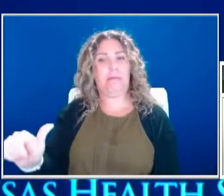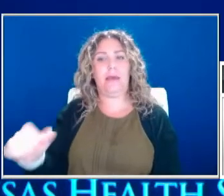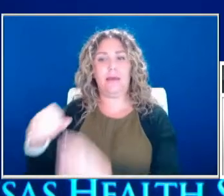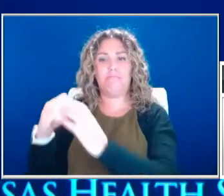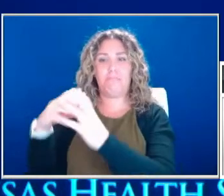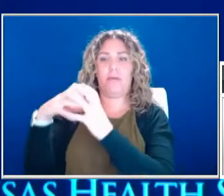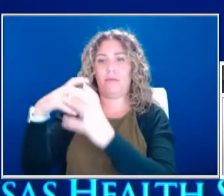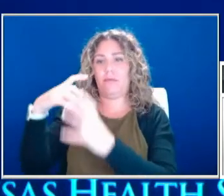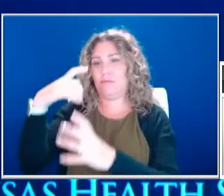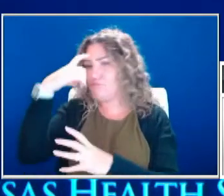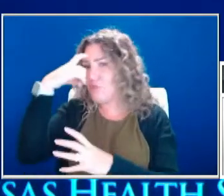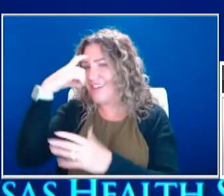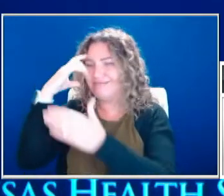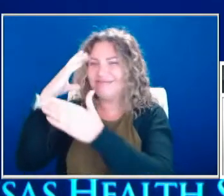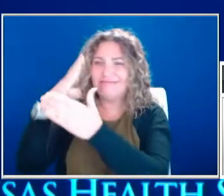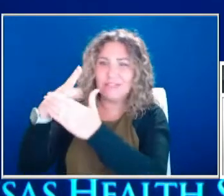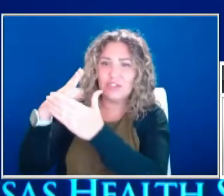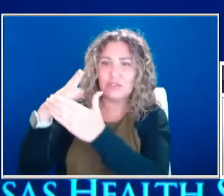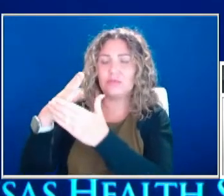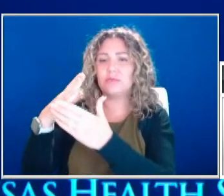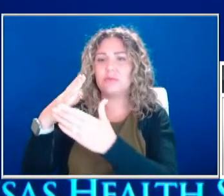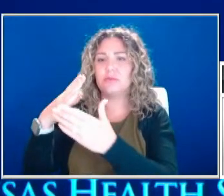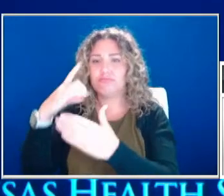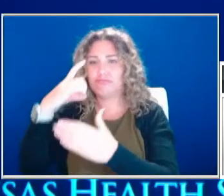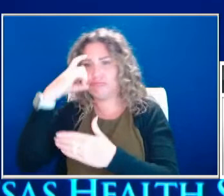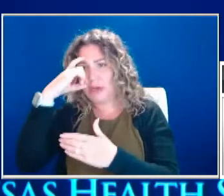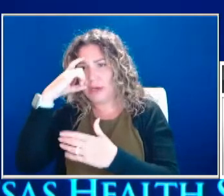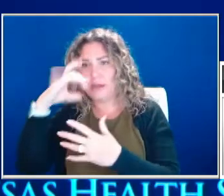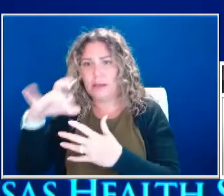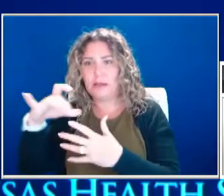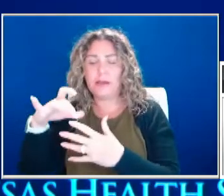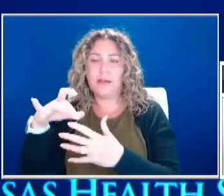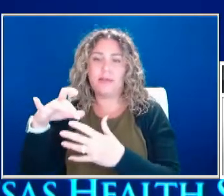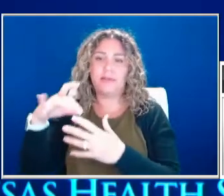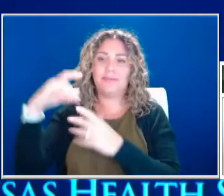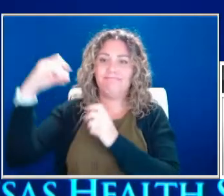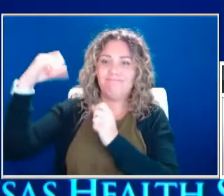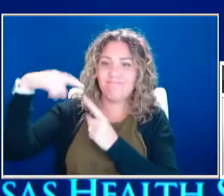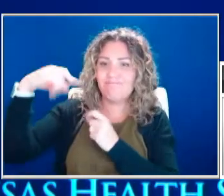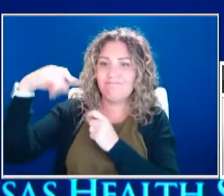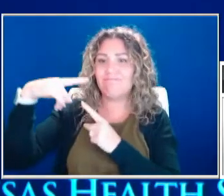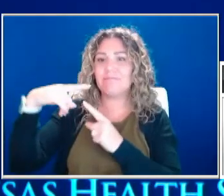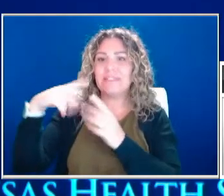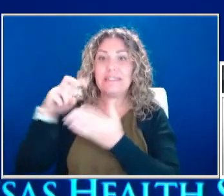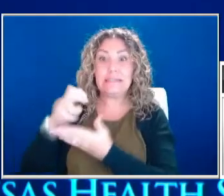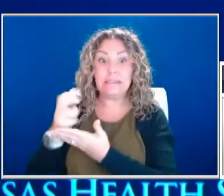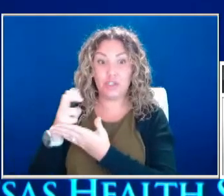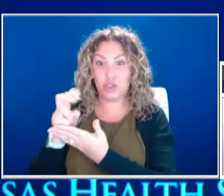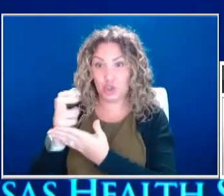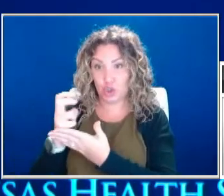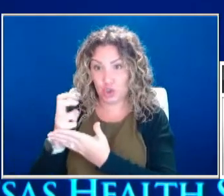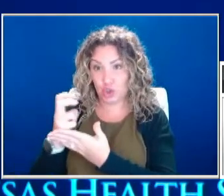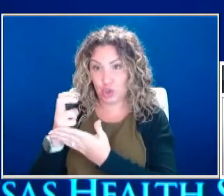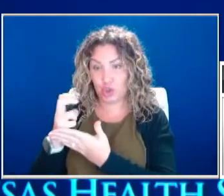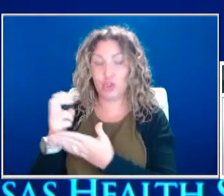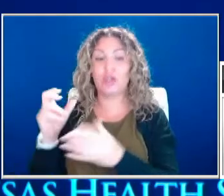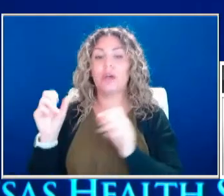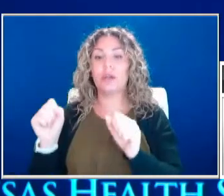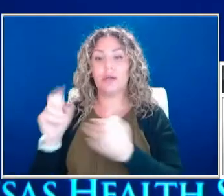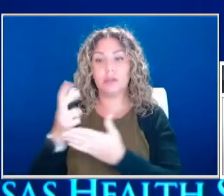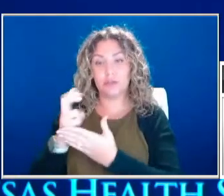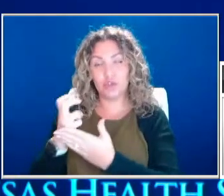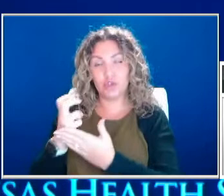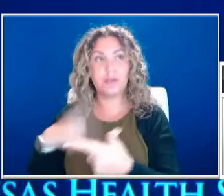irritation in the brain. And irritation in the brain, which works on electricity, is a seizure. And so they can present with a seizure. They can present with